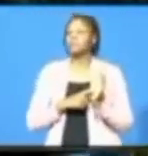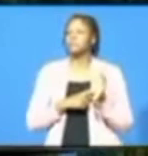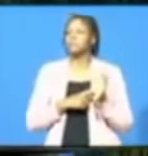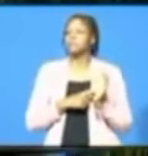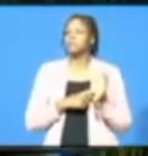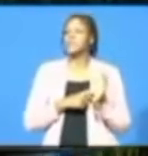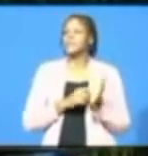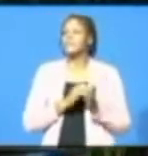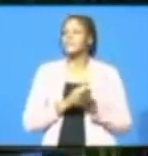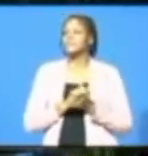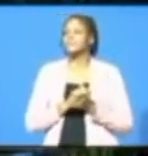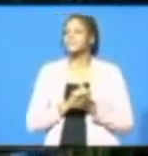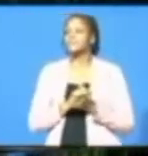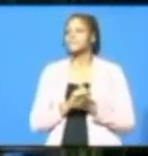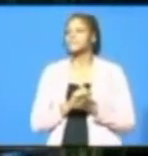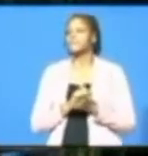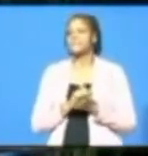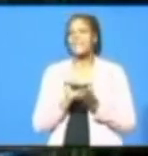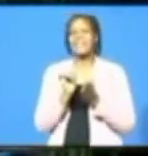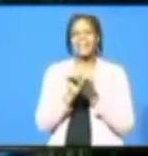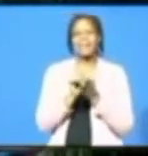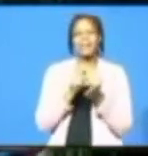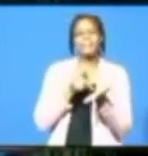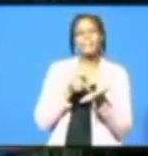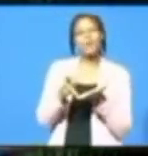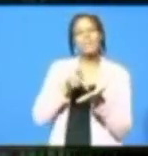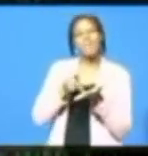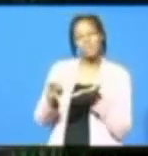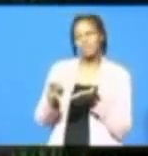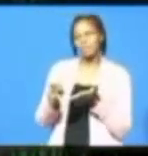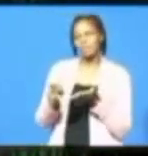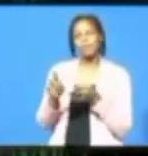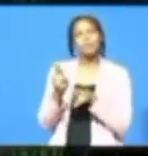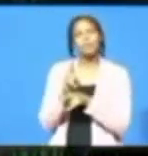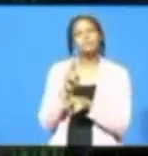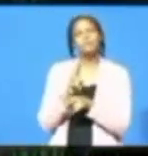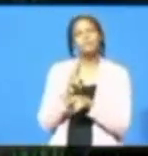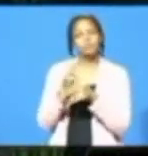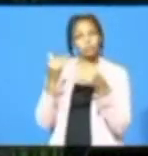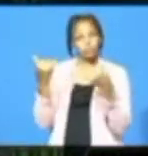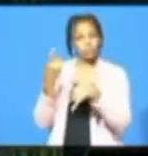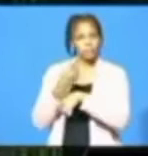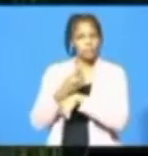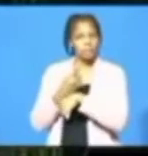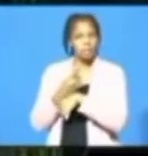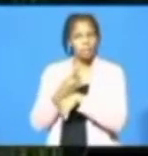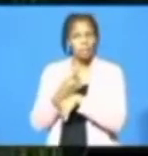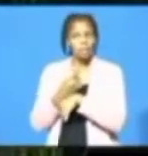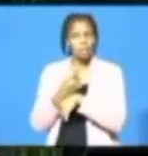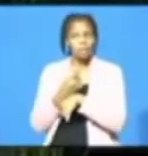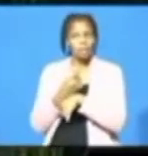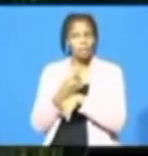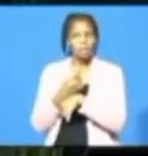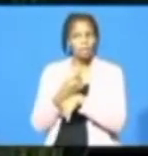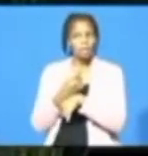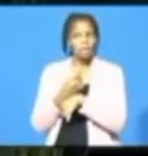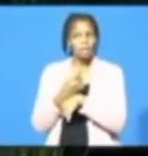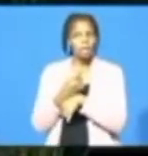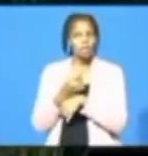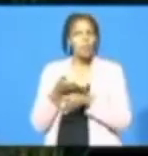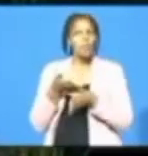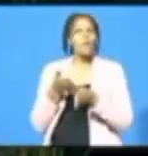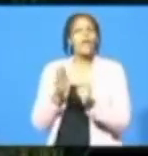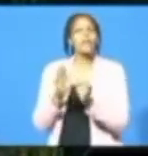that the purification that is used today, the purifying method that